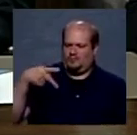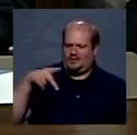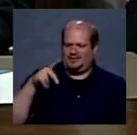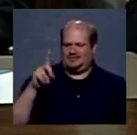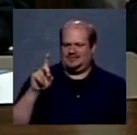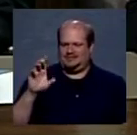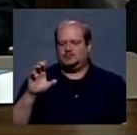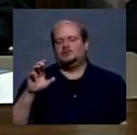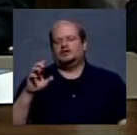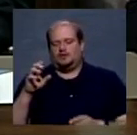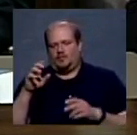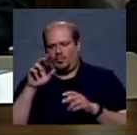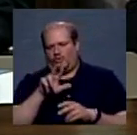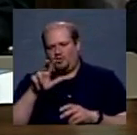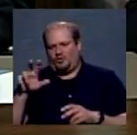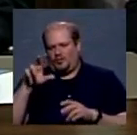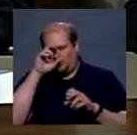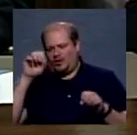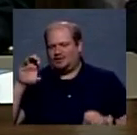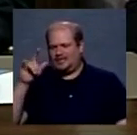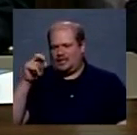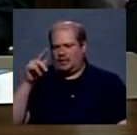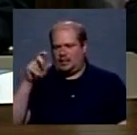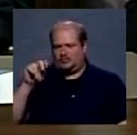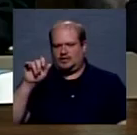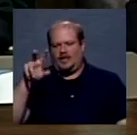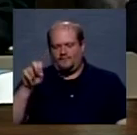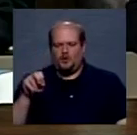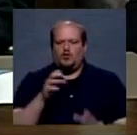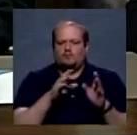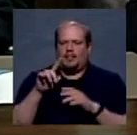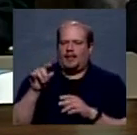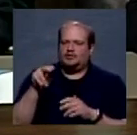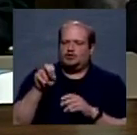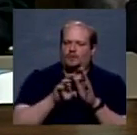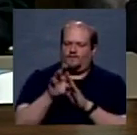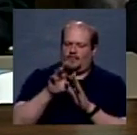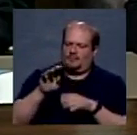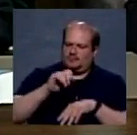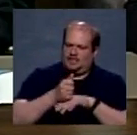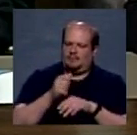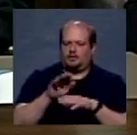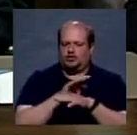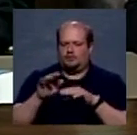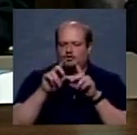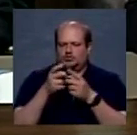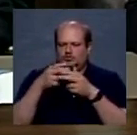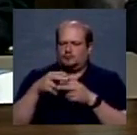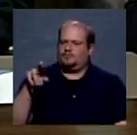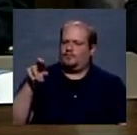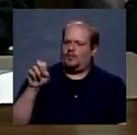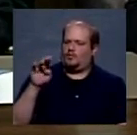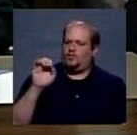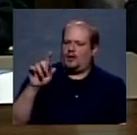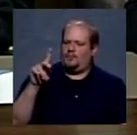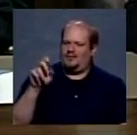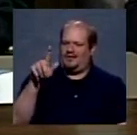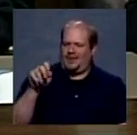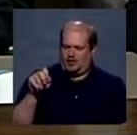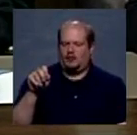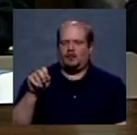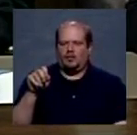at 333 President Clinton Avenue. An ordinance to approve a planned zoning development establish a planned commercial district titled Rebel Kettle Brewery and Restaurant,